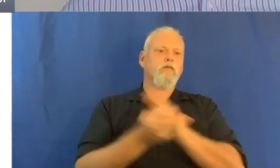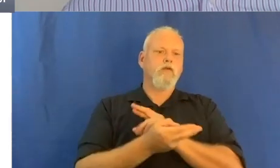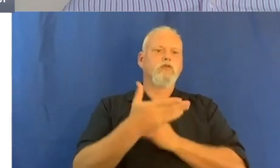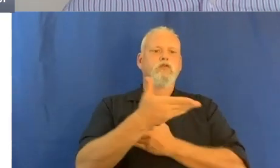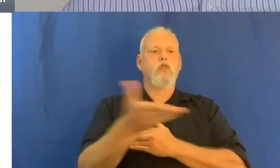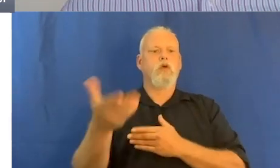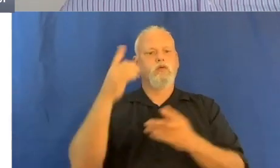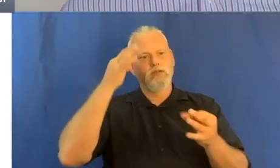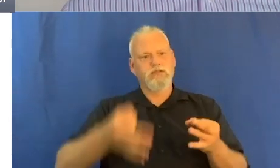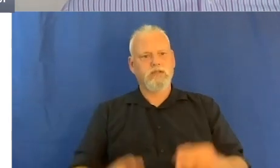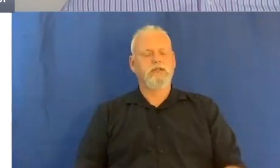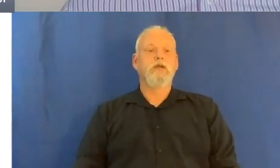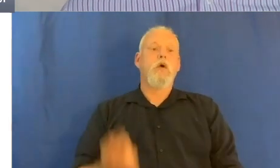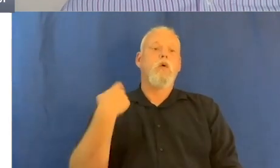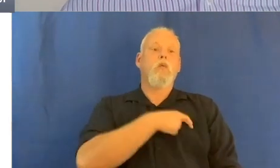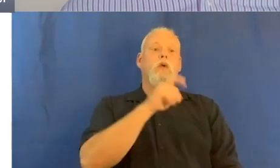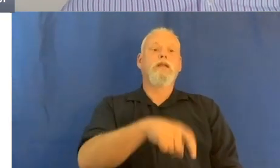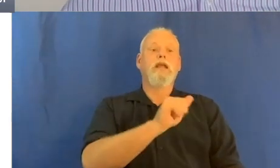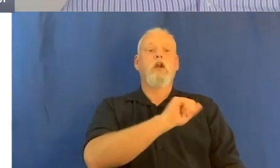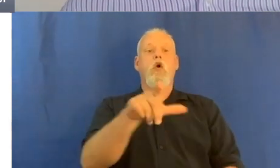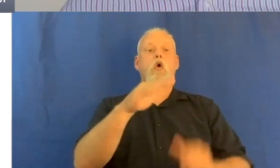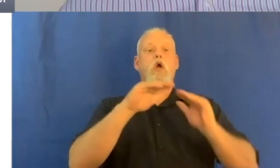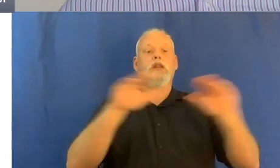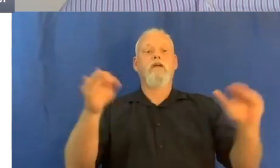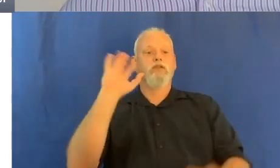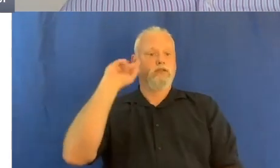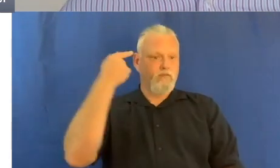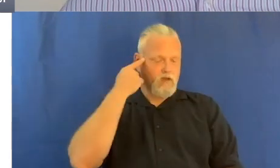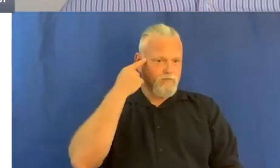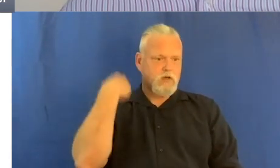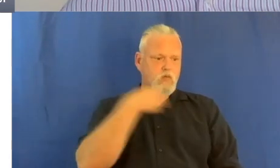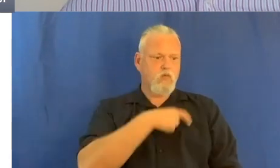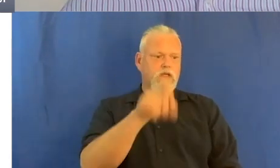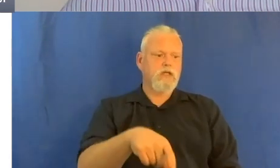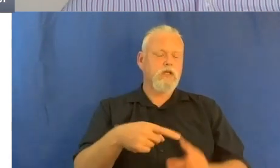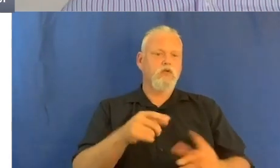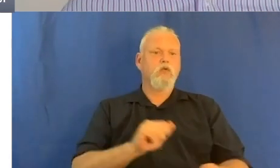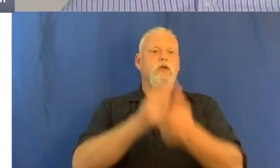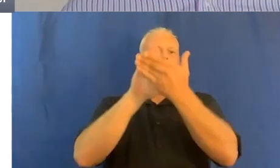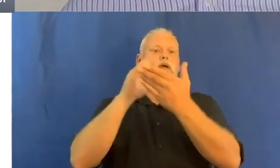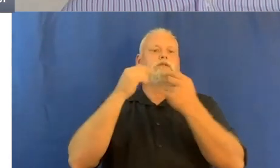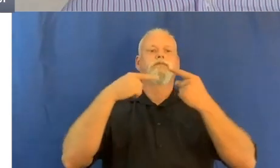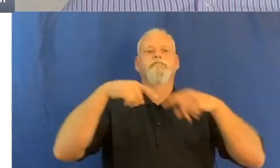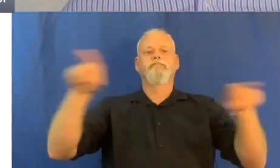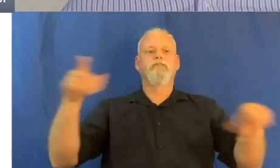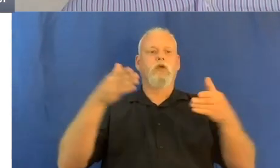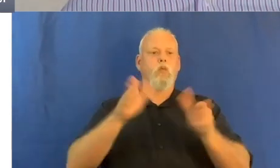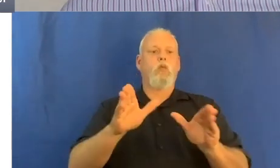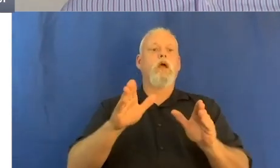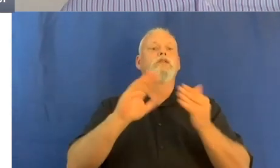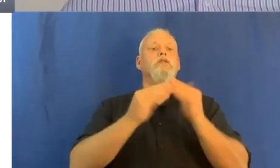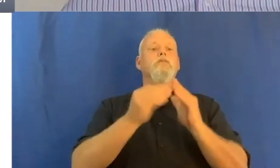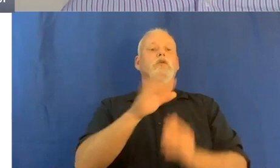decisions. We need, at all levels of government, we need to address the numerous ways communities of